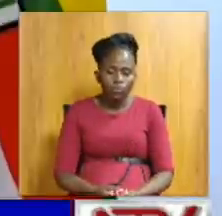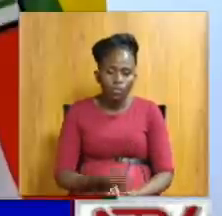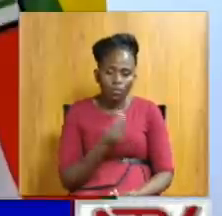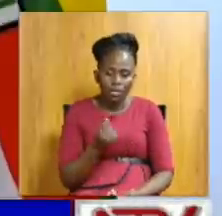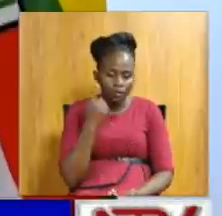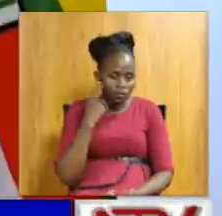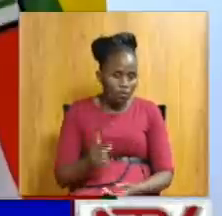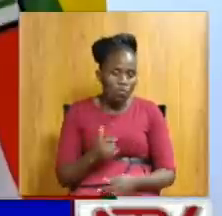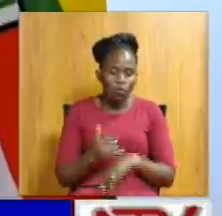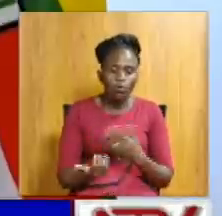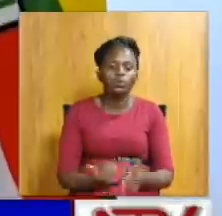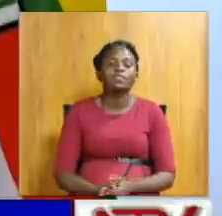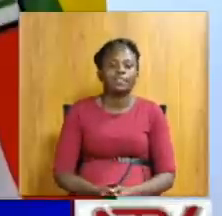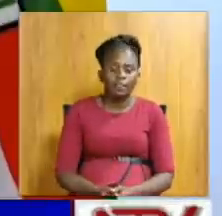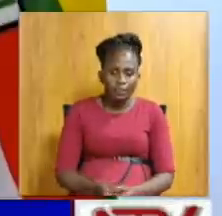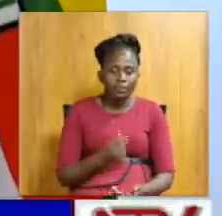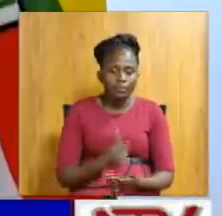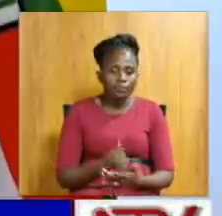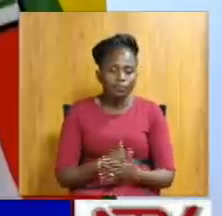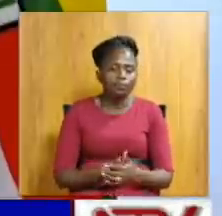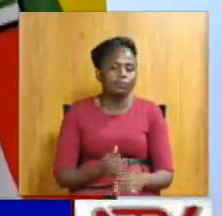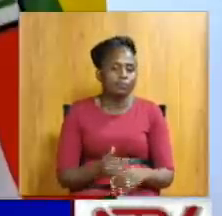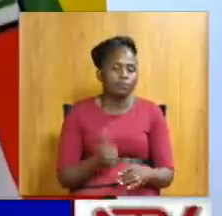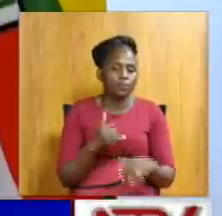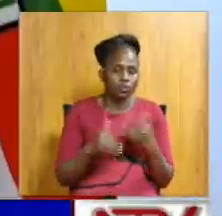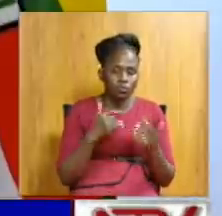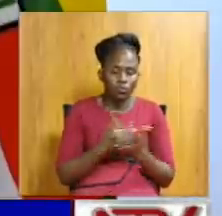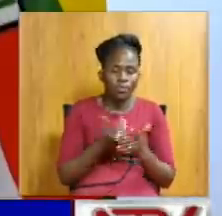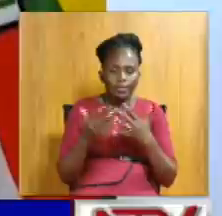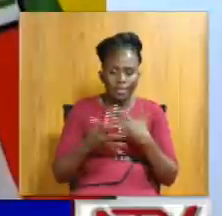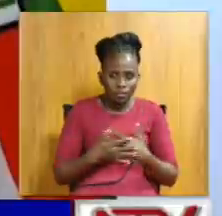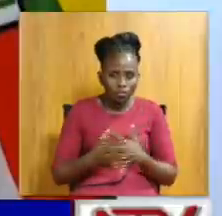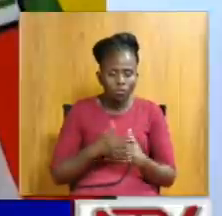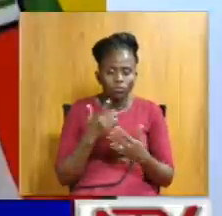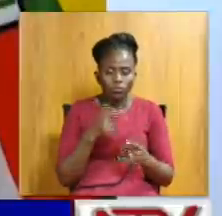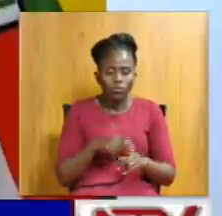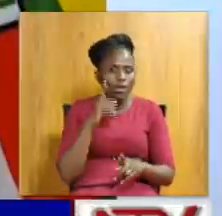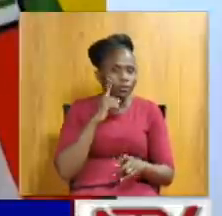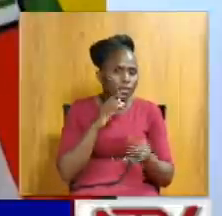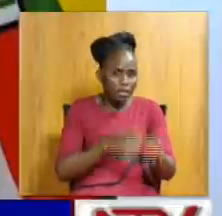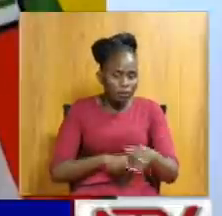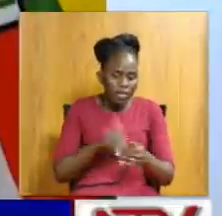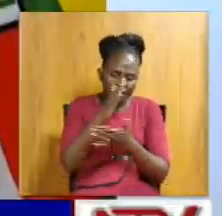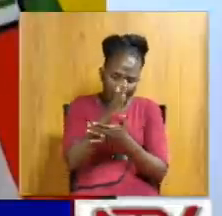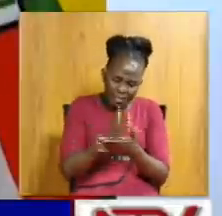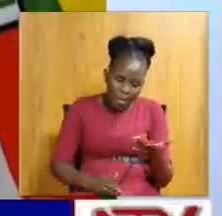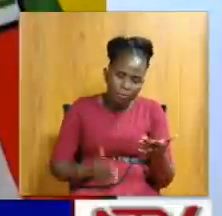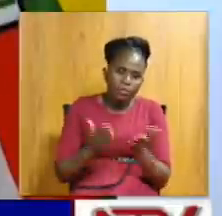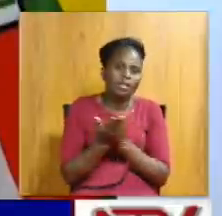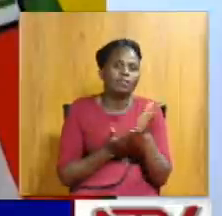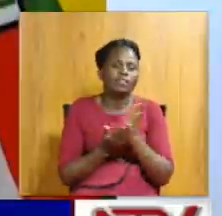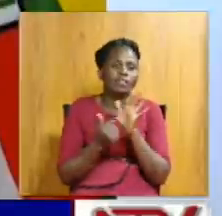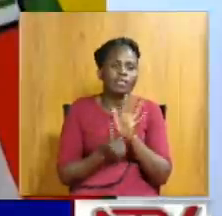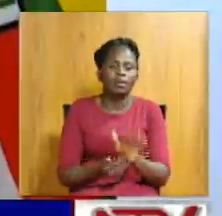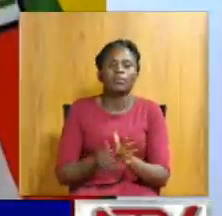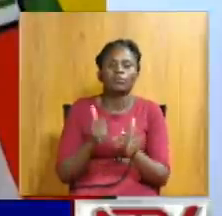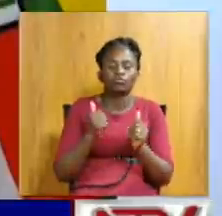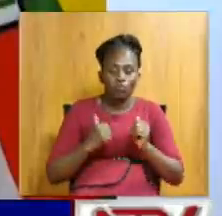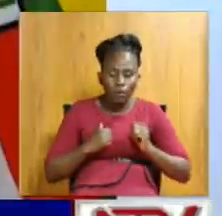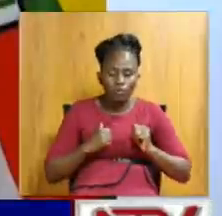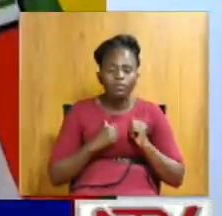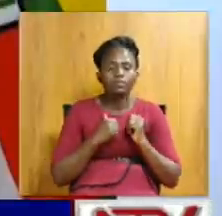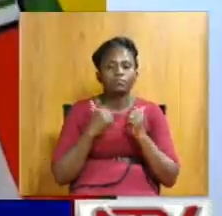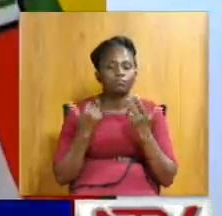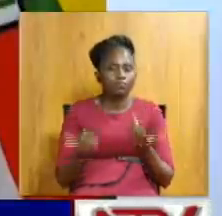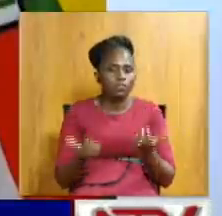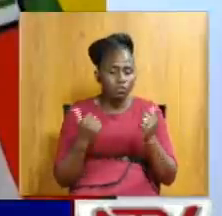the money for borrowing for industries, for agriculture, and some services, e.g. tourism, education for private